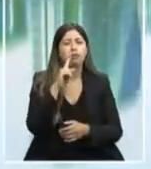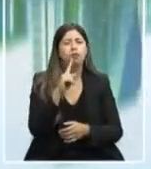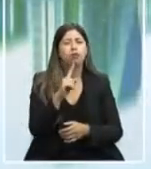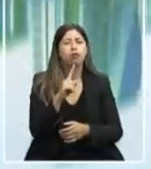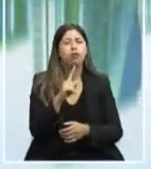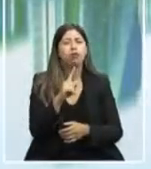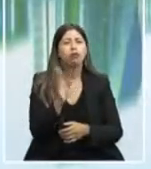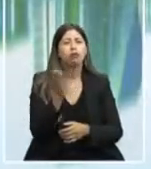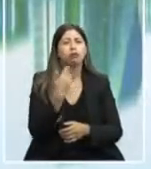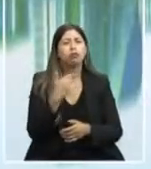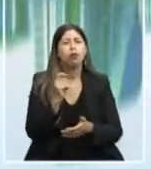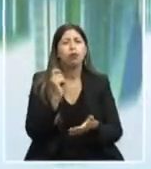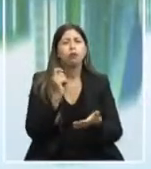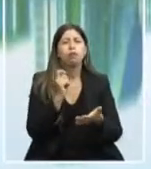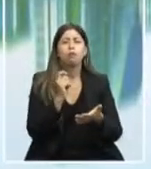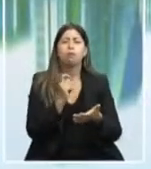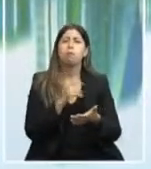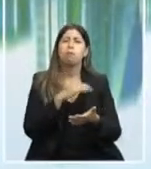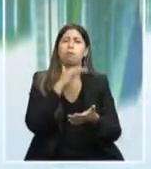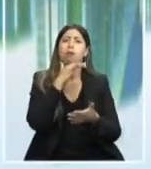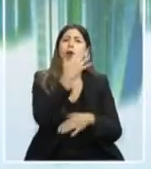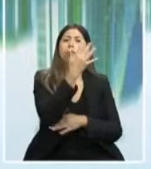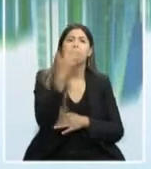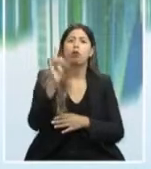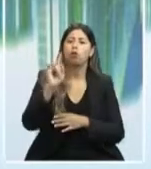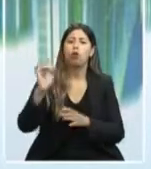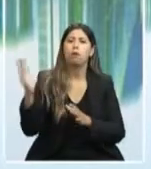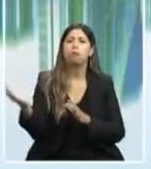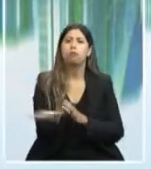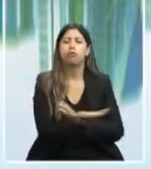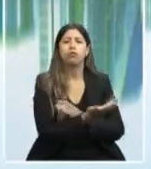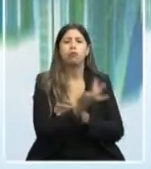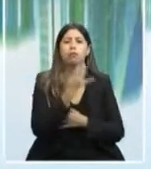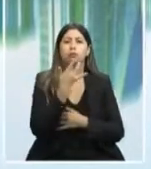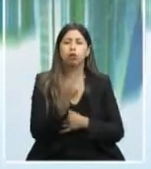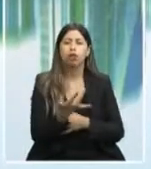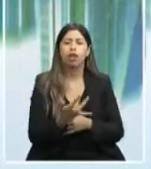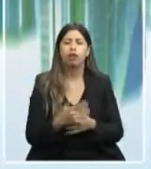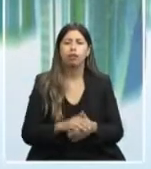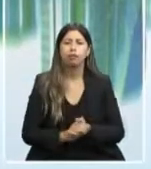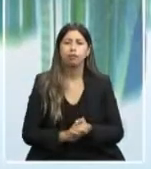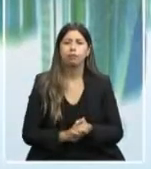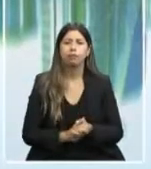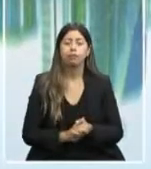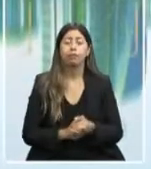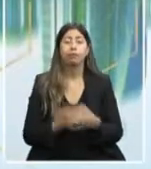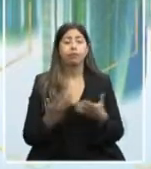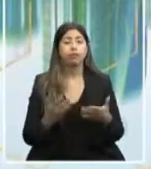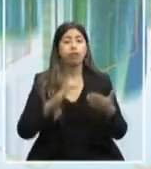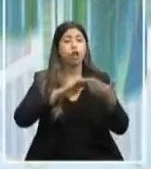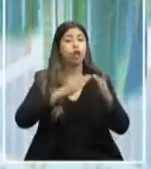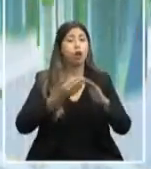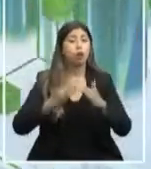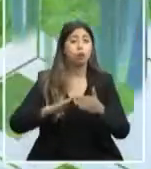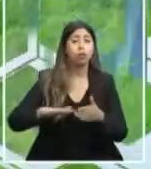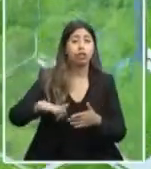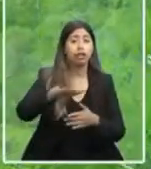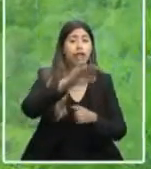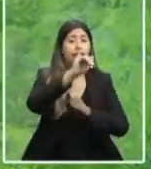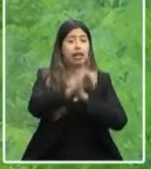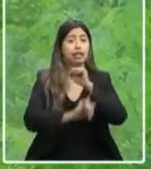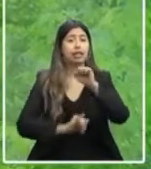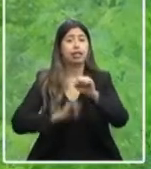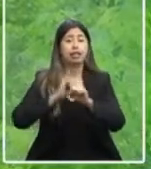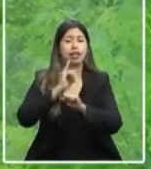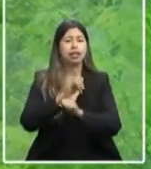So the one immediate answer would be that the international community should subsidize these countries which hold